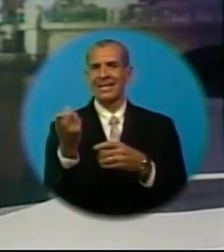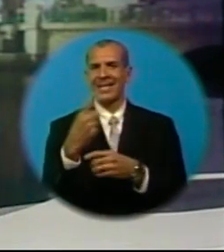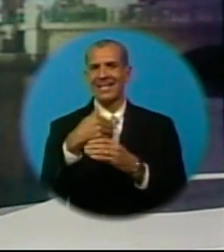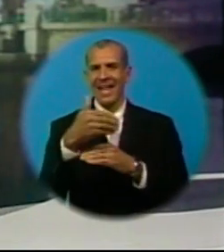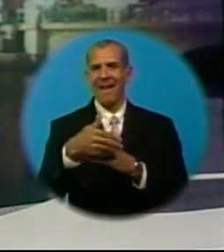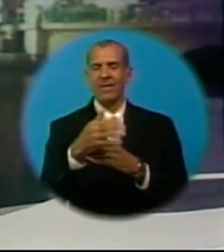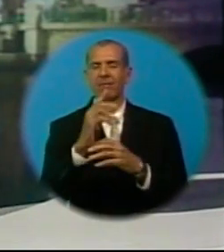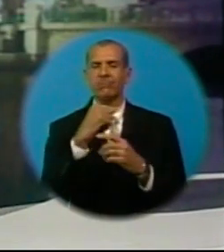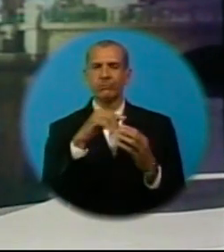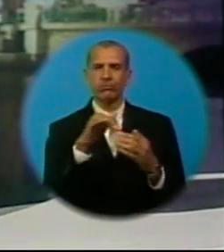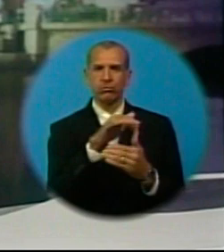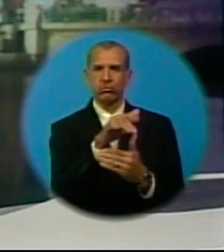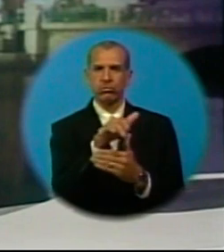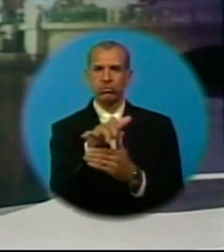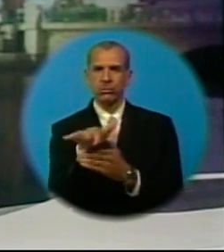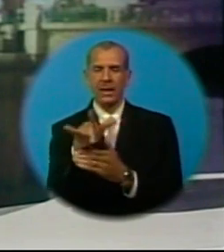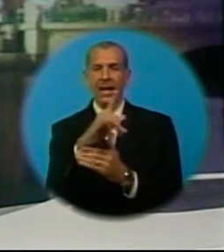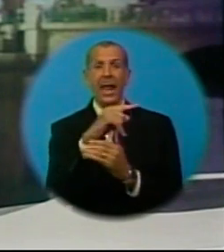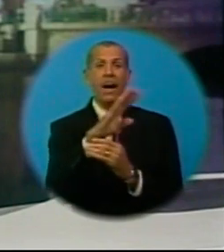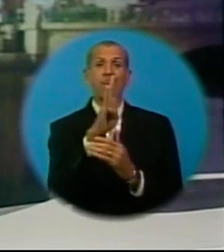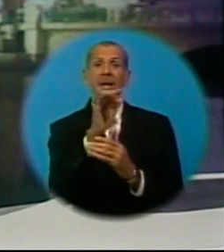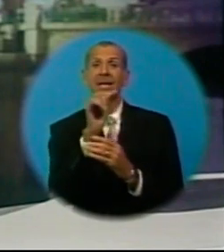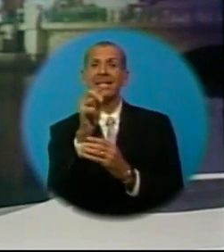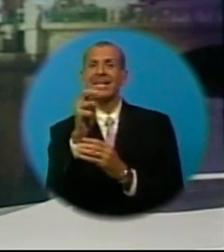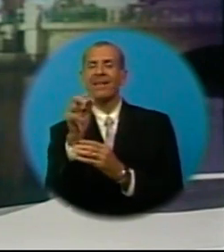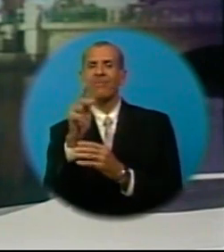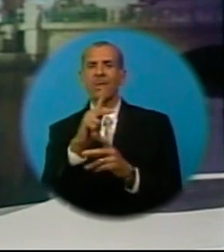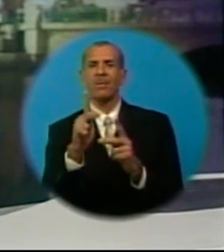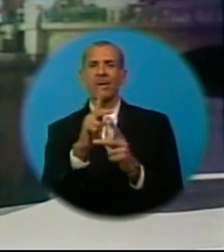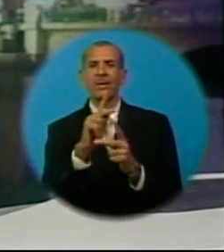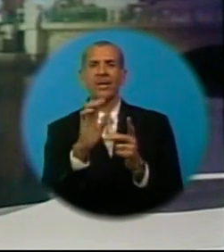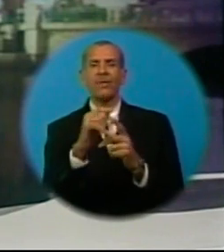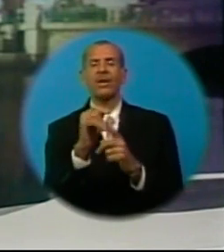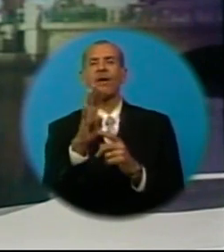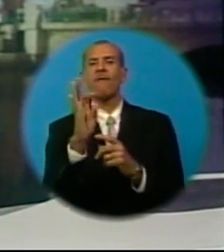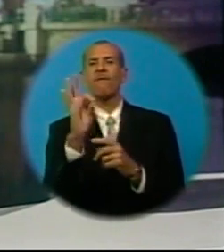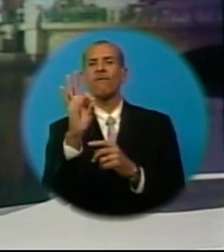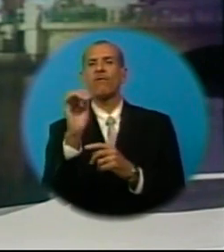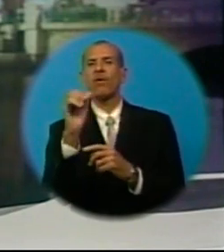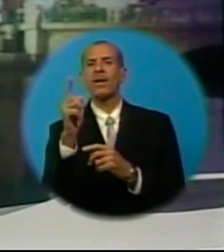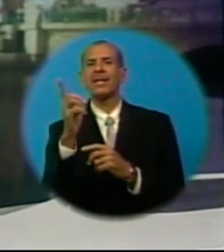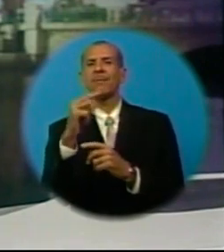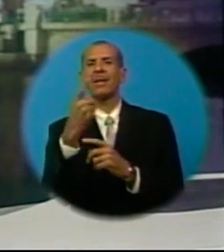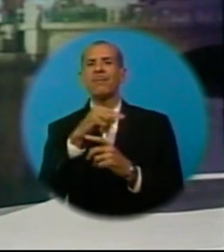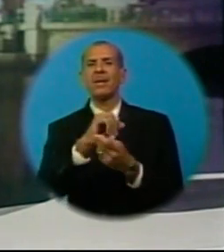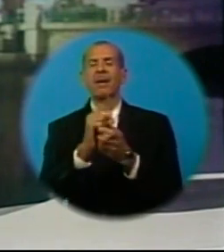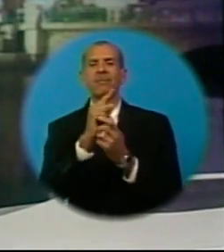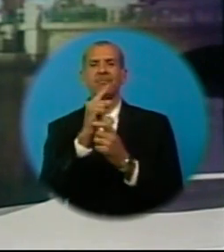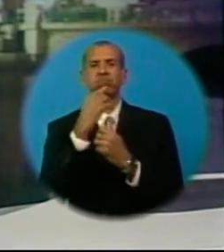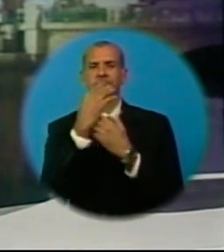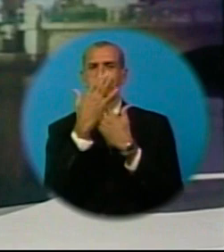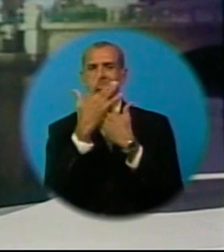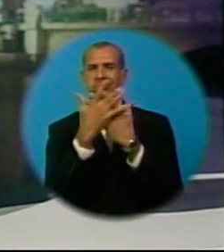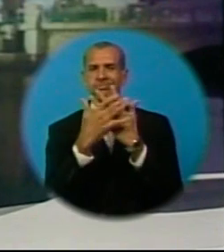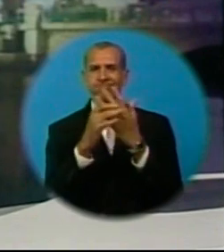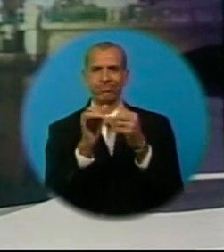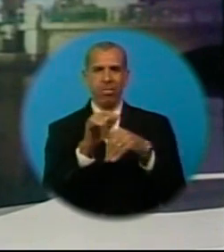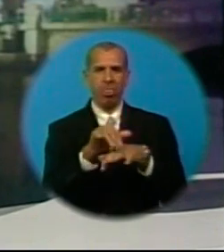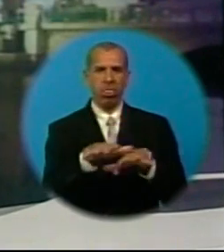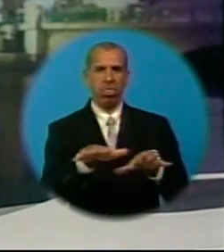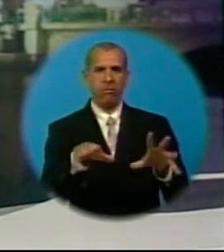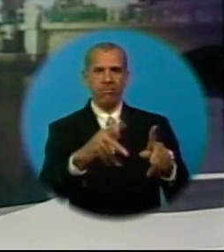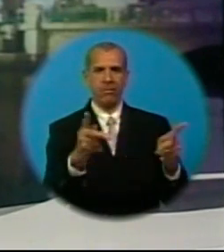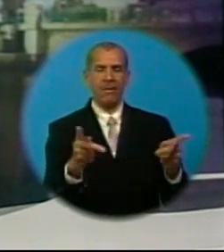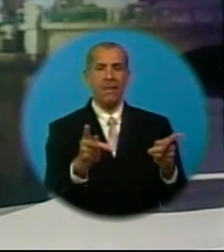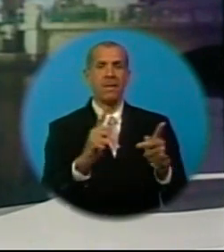after rumors surfaced alleging that Britain's Hill residents would turn the 4-day morning jam into a bloodbath, members of that community